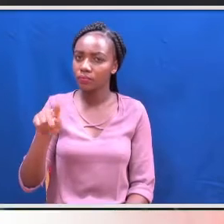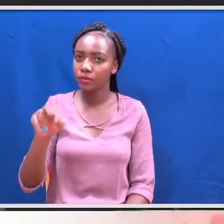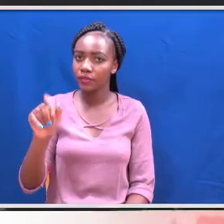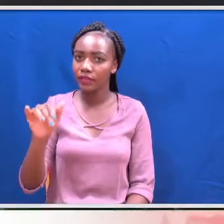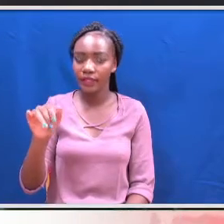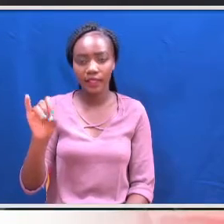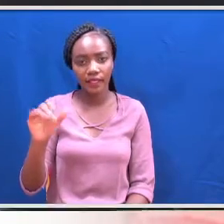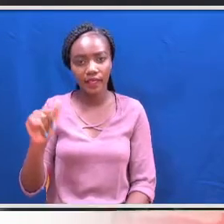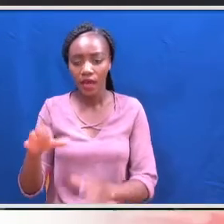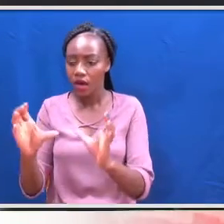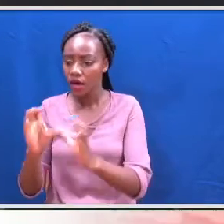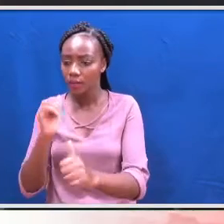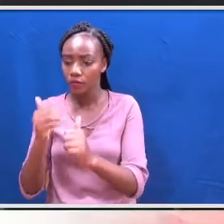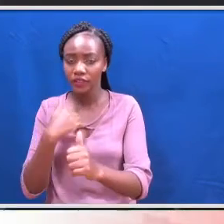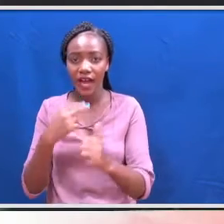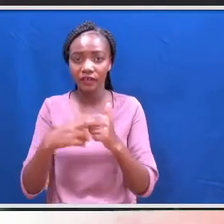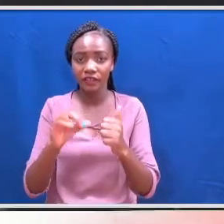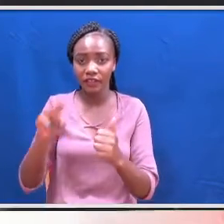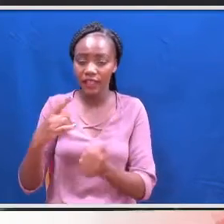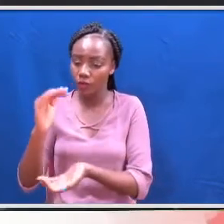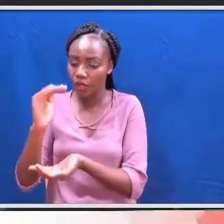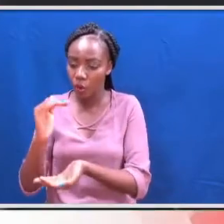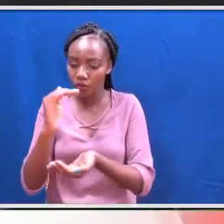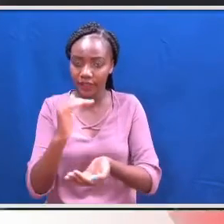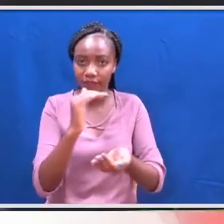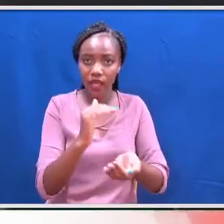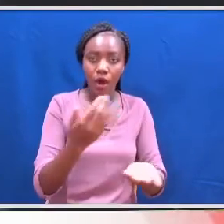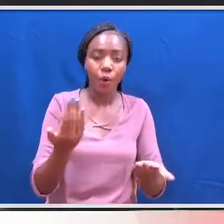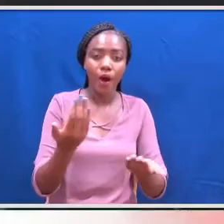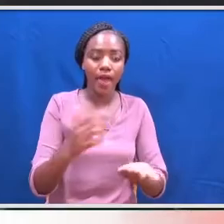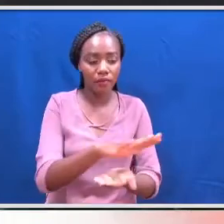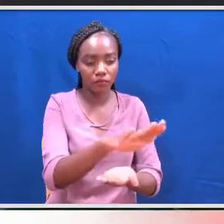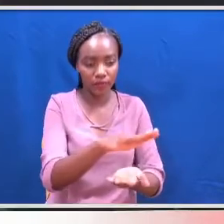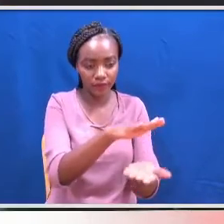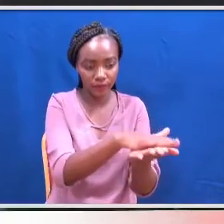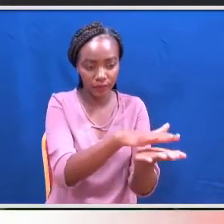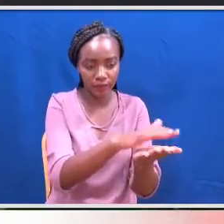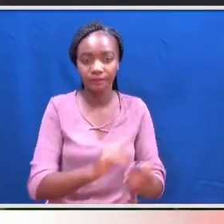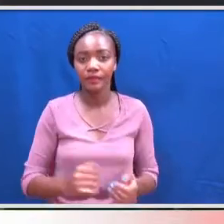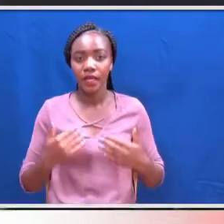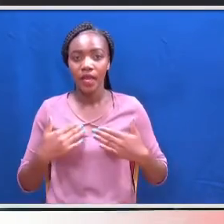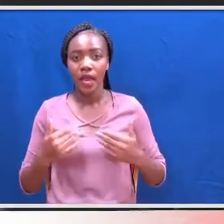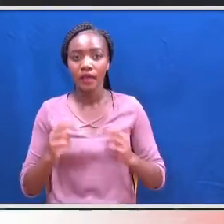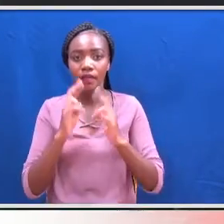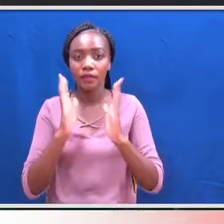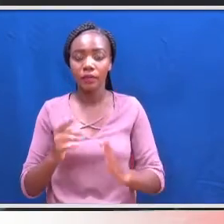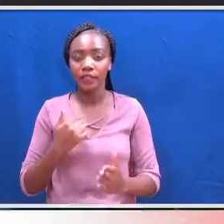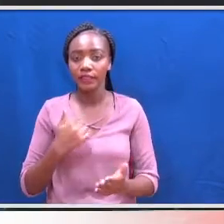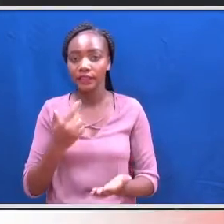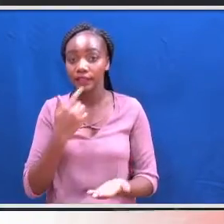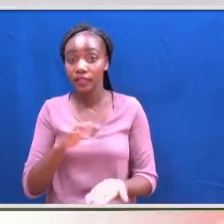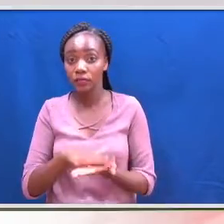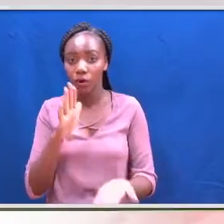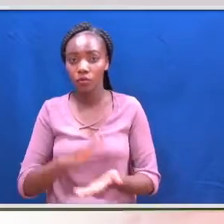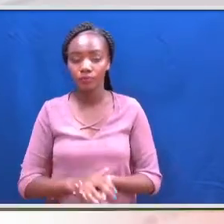about 70,000 viable remaining doses at the central storage facility. Our health reporter Zainab Mohammed has